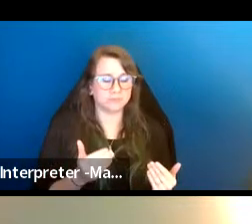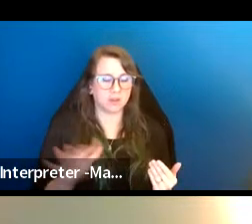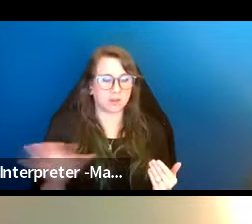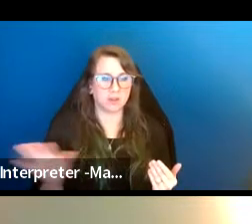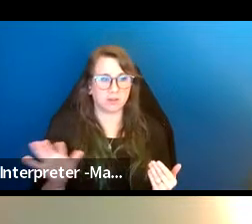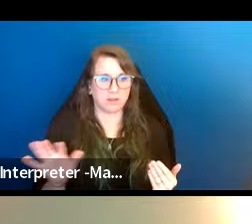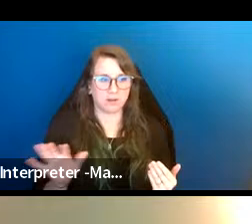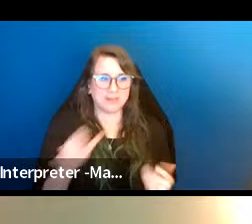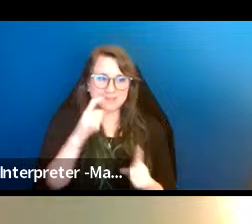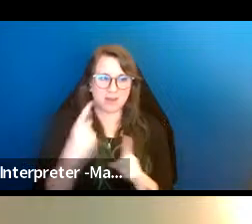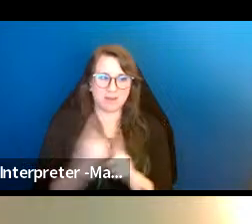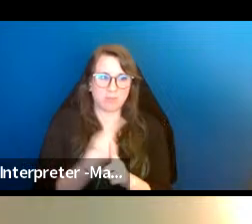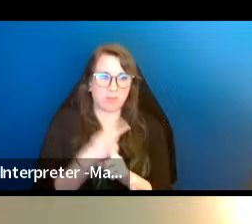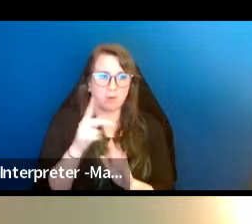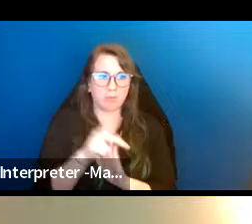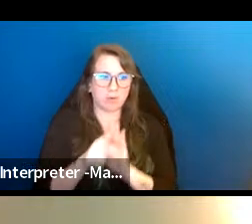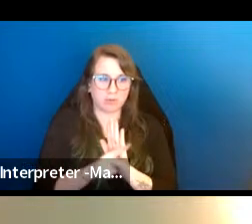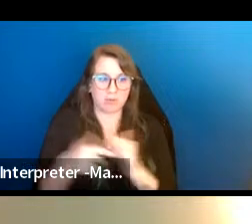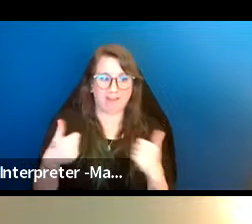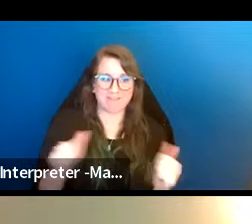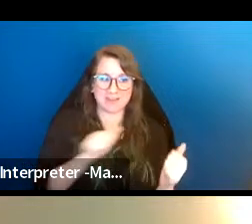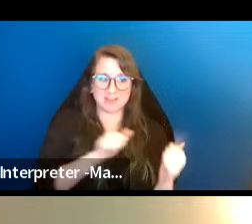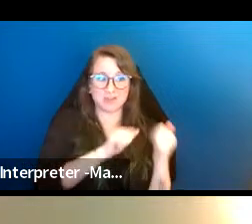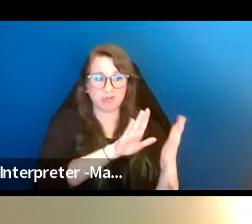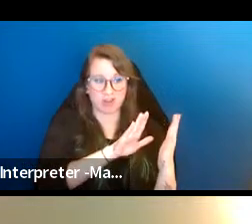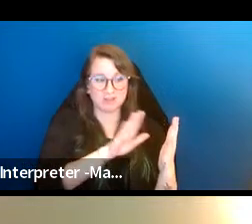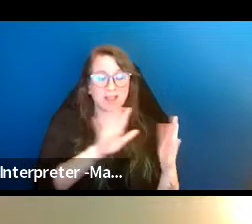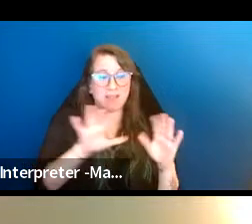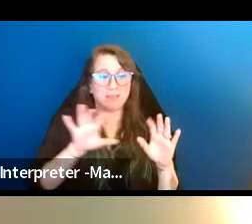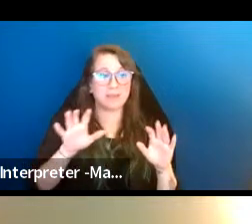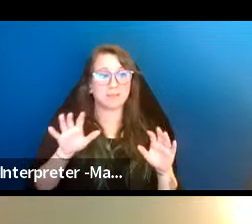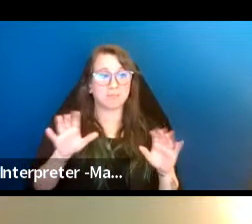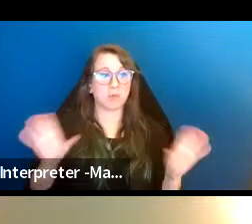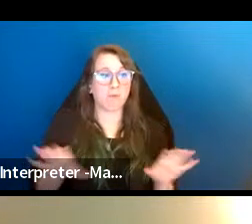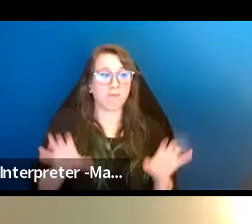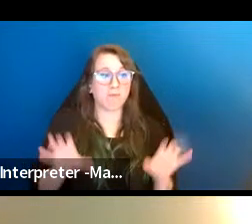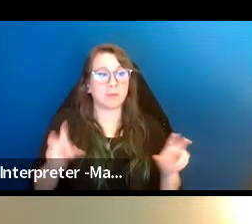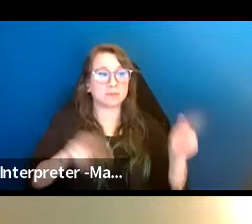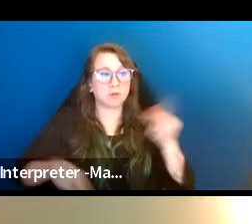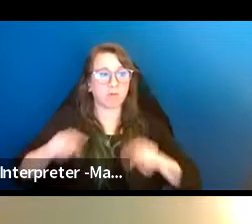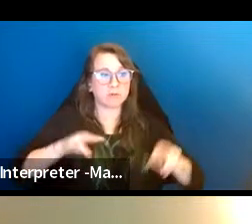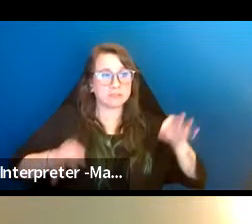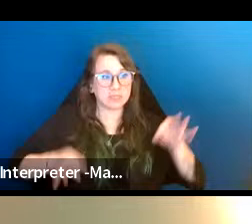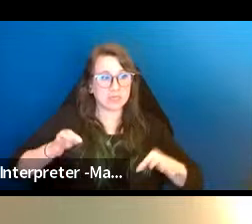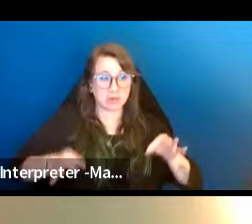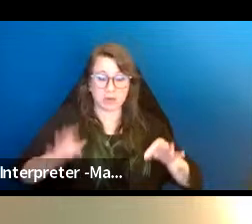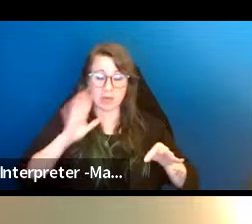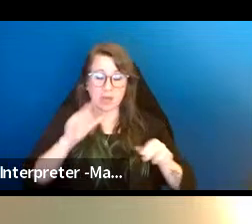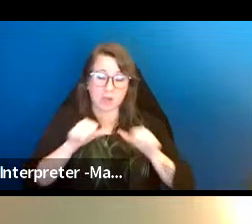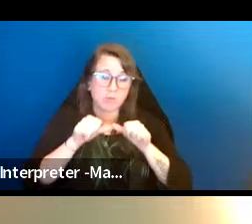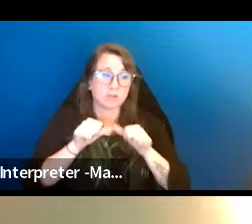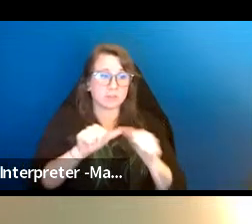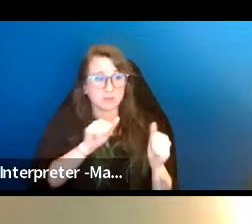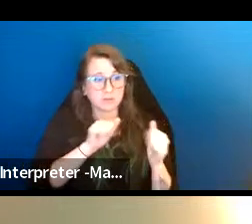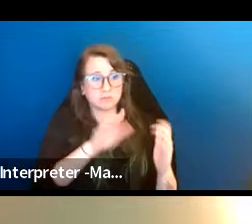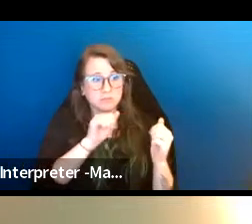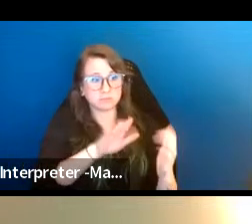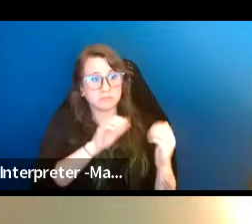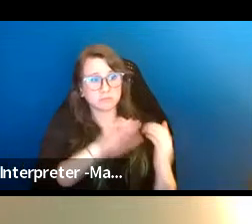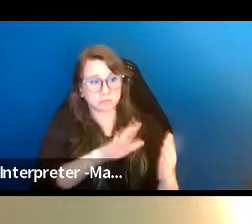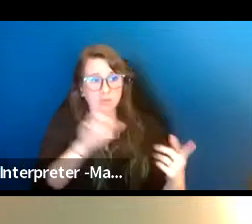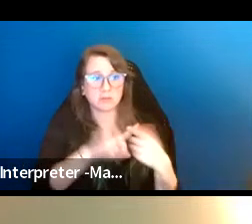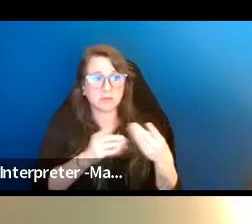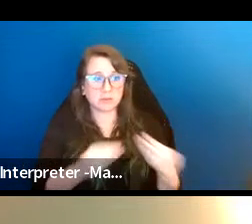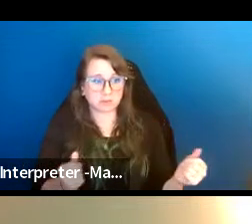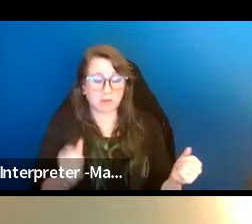an improper protocol. I addressed that at the performance oversight hearing, and I will continue to address it until it's resolved. And I was certain the council